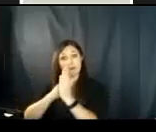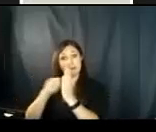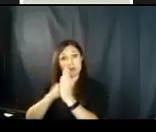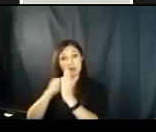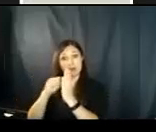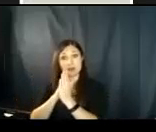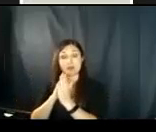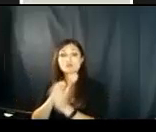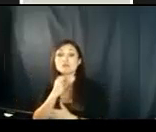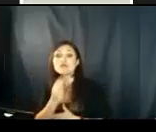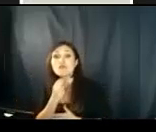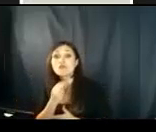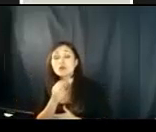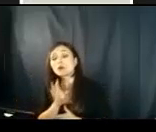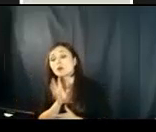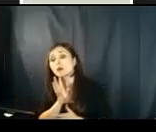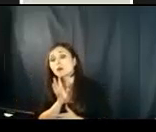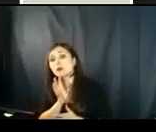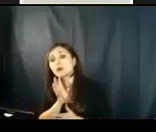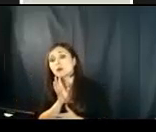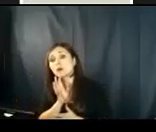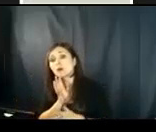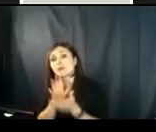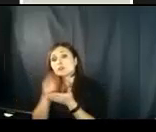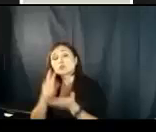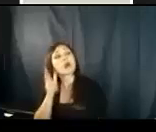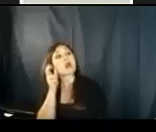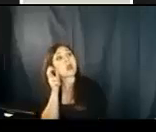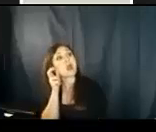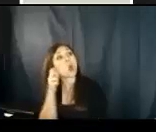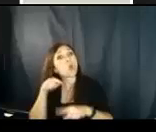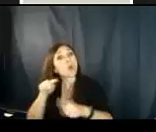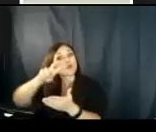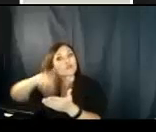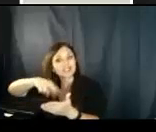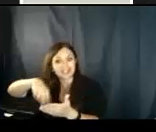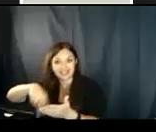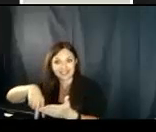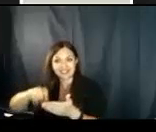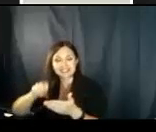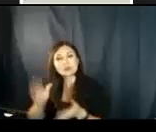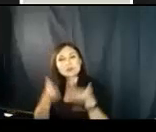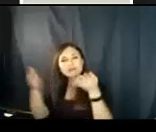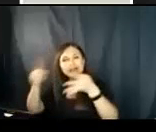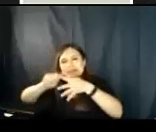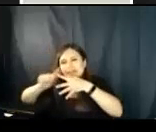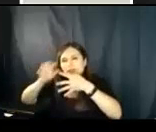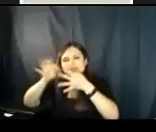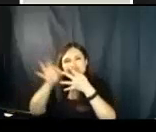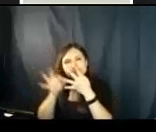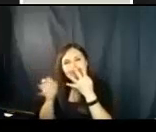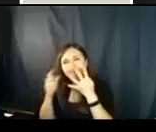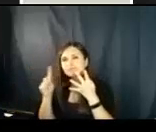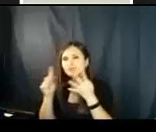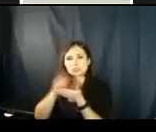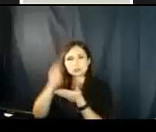voice so they can not only listen to the teacher while they're reading, so you're providing those different options for